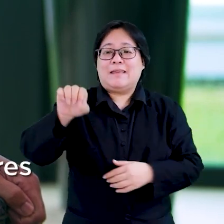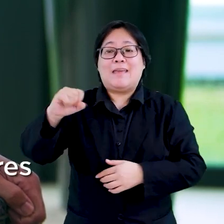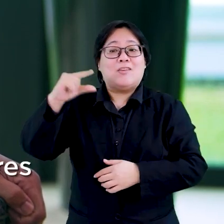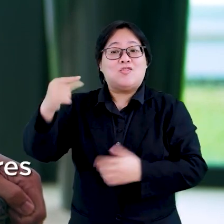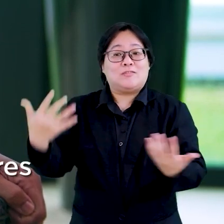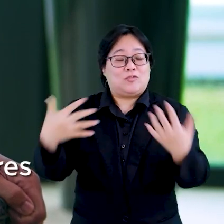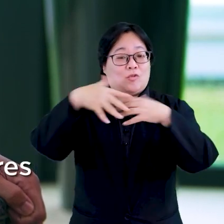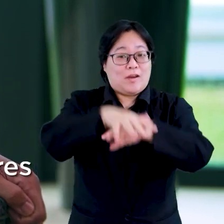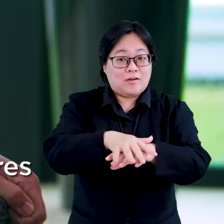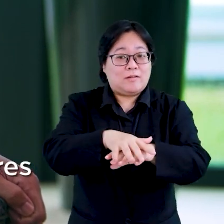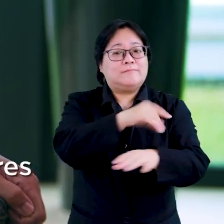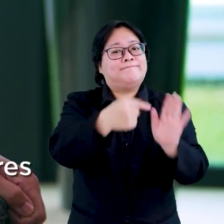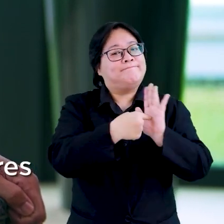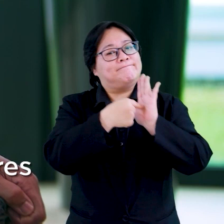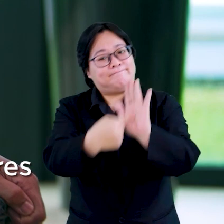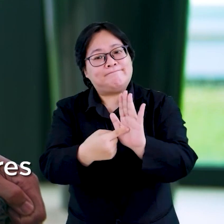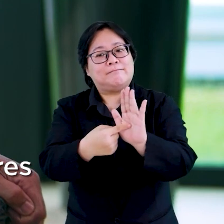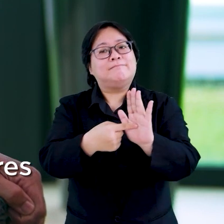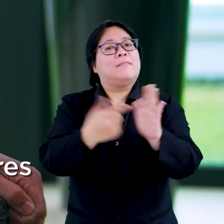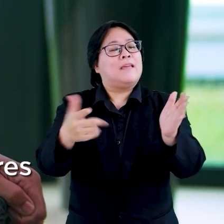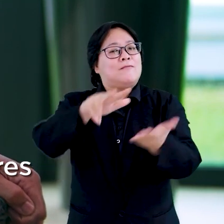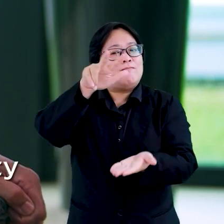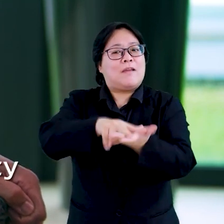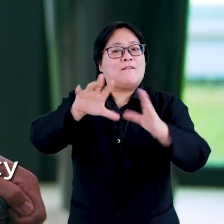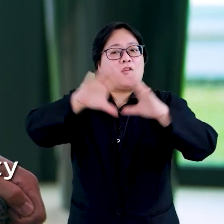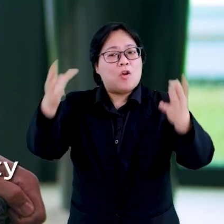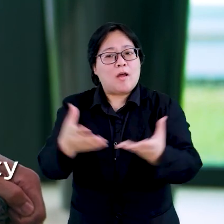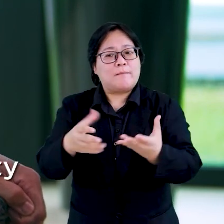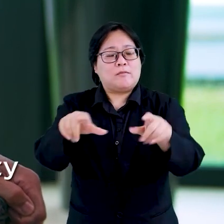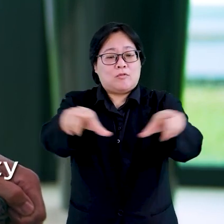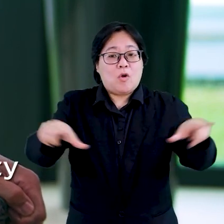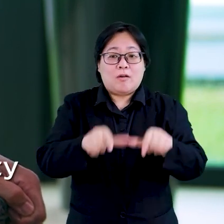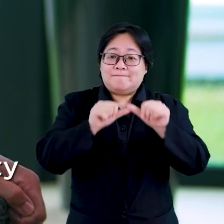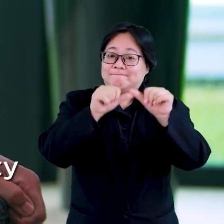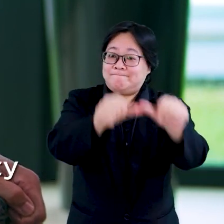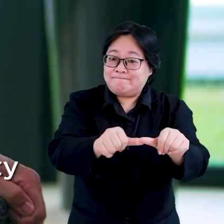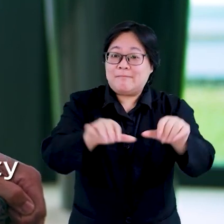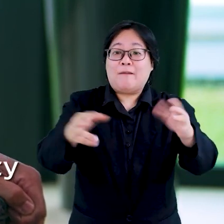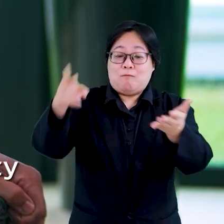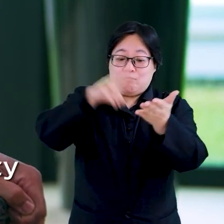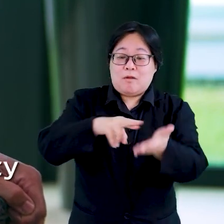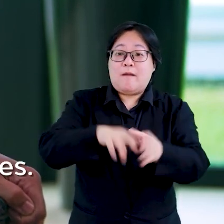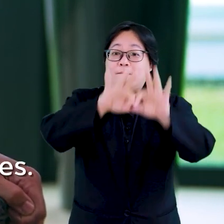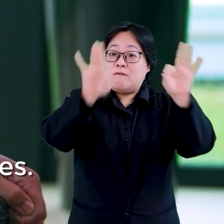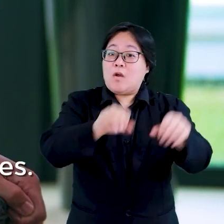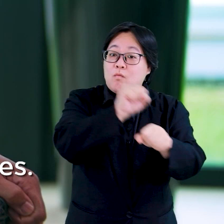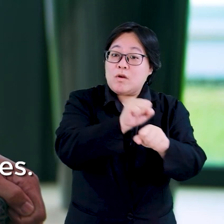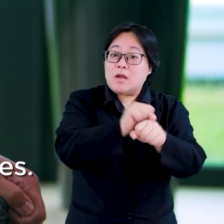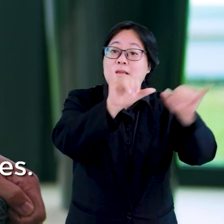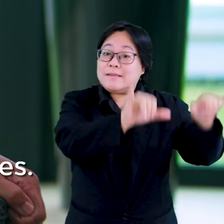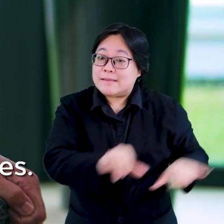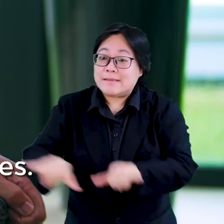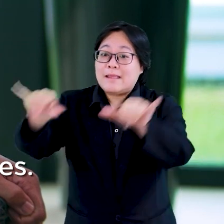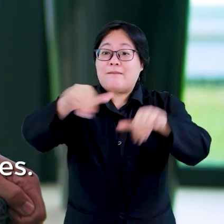aligns its ESG integration and disclosures with recognized global and local sustainability reporting